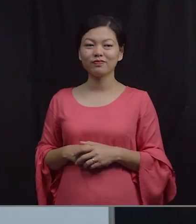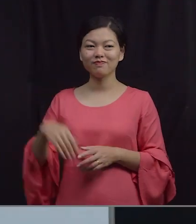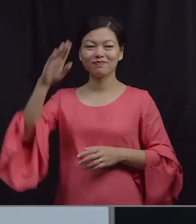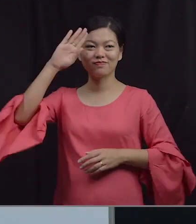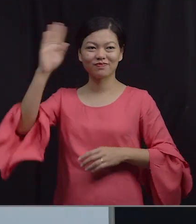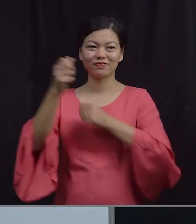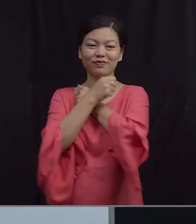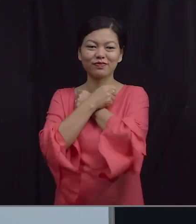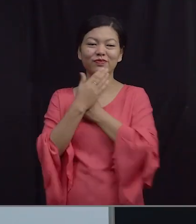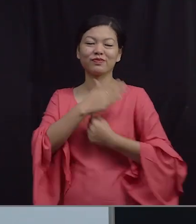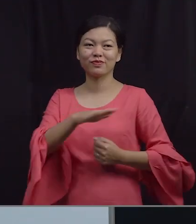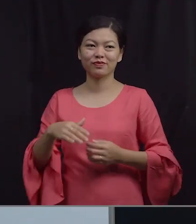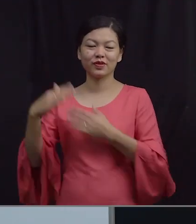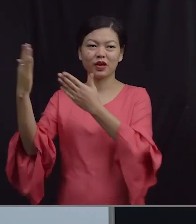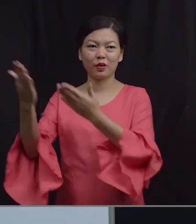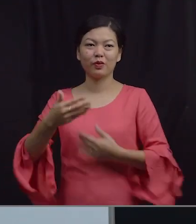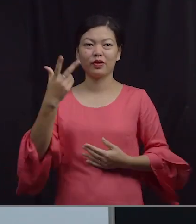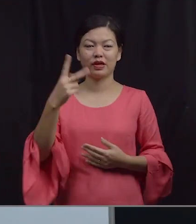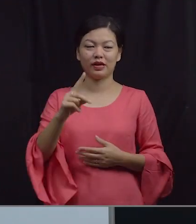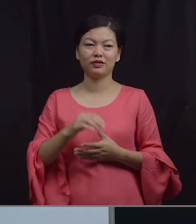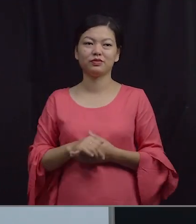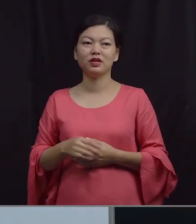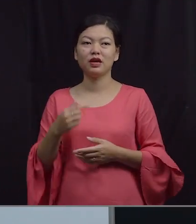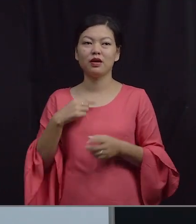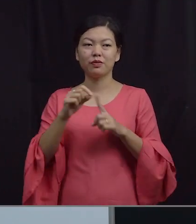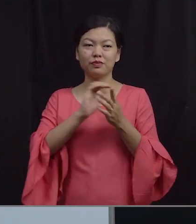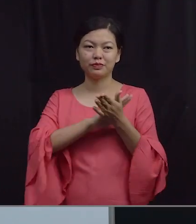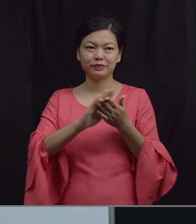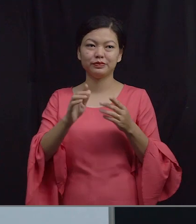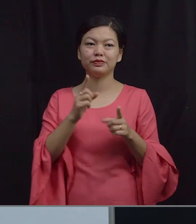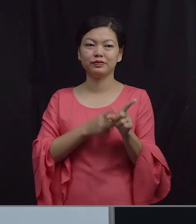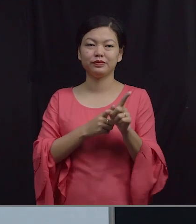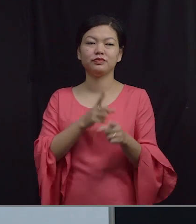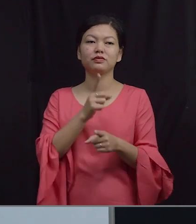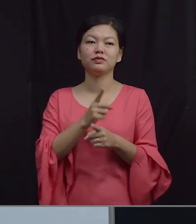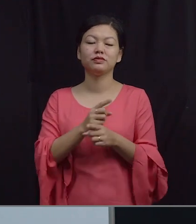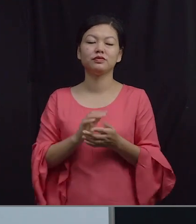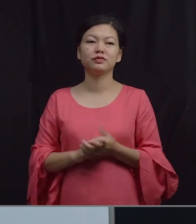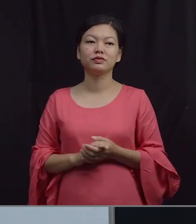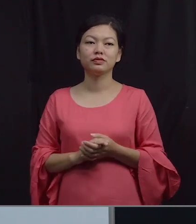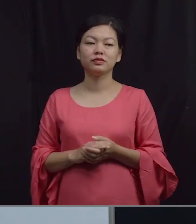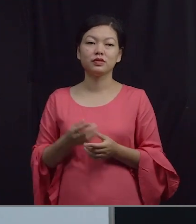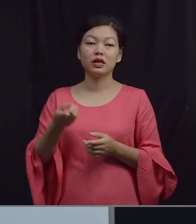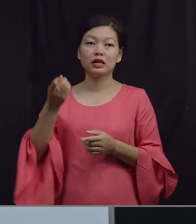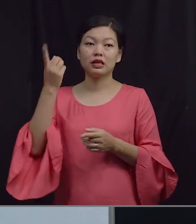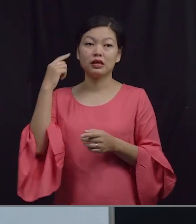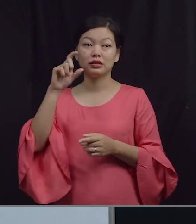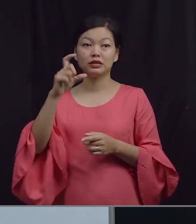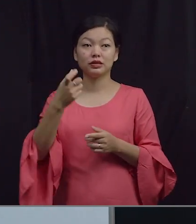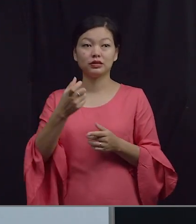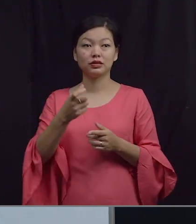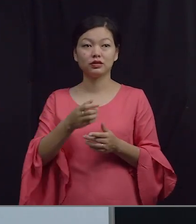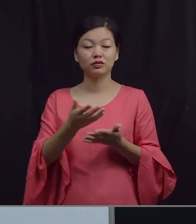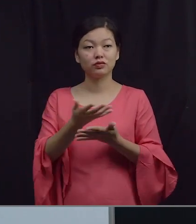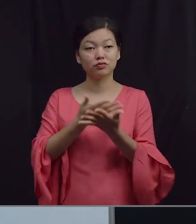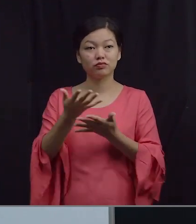Hello my dear students, welcome back to my class. I am your physics faculty. So last time means in previous classes we have